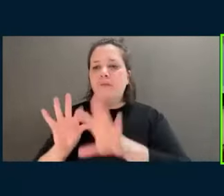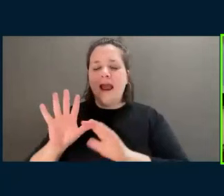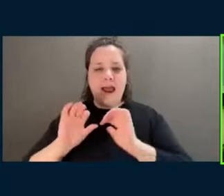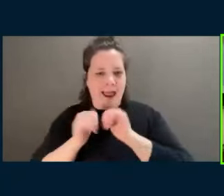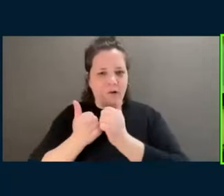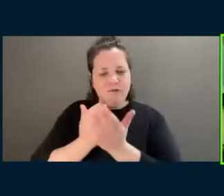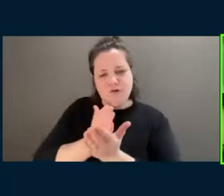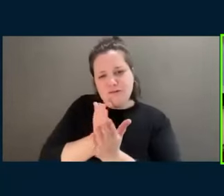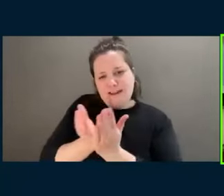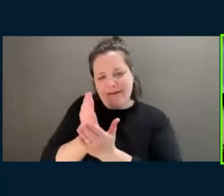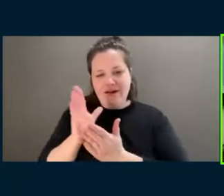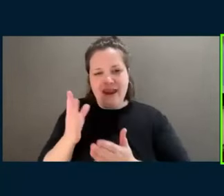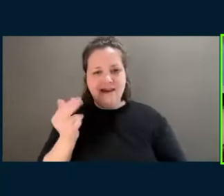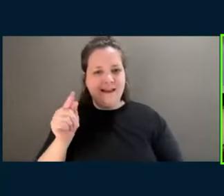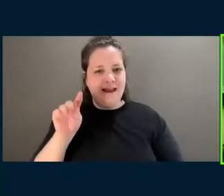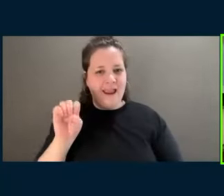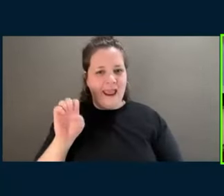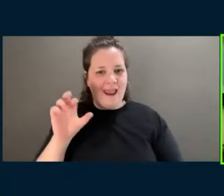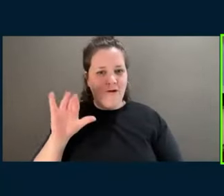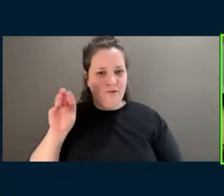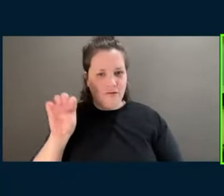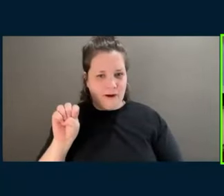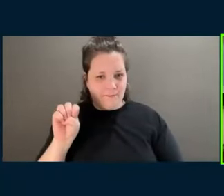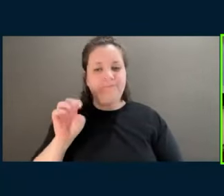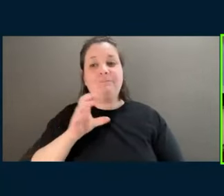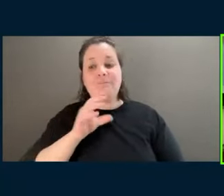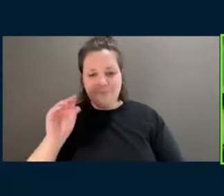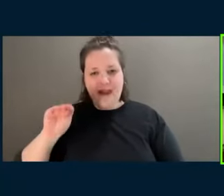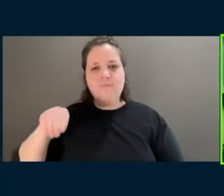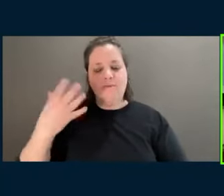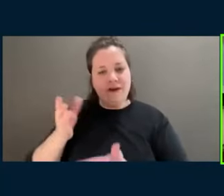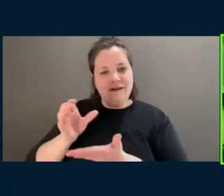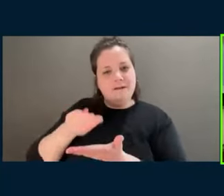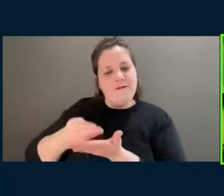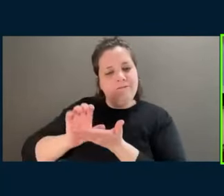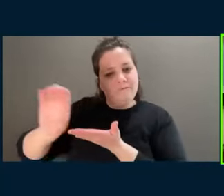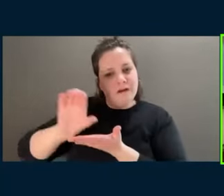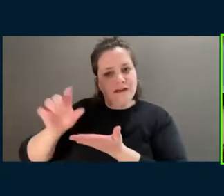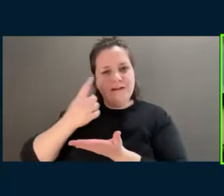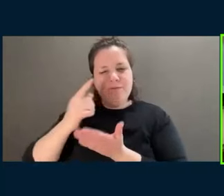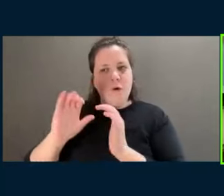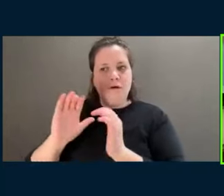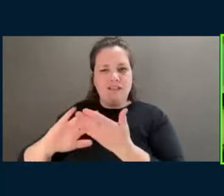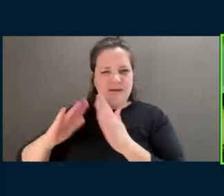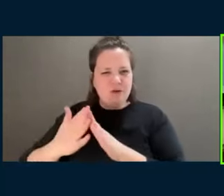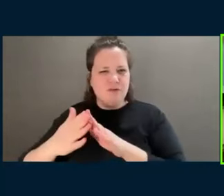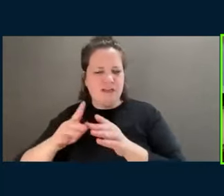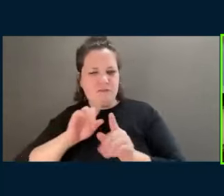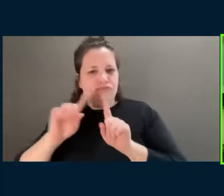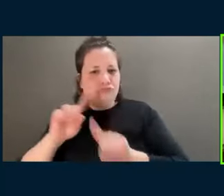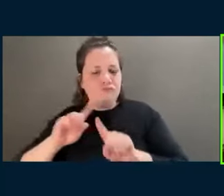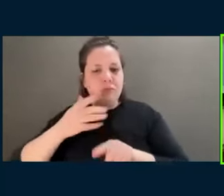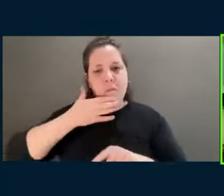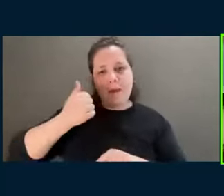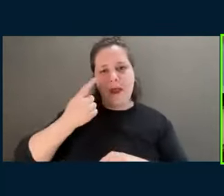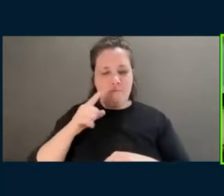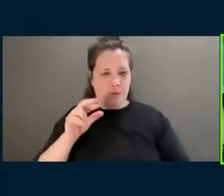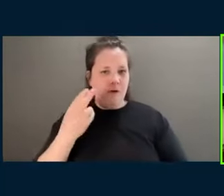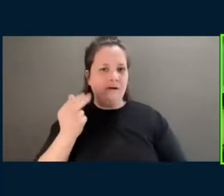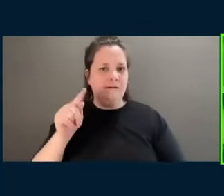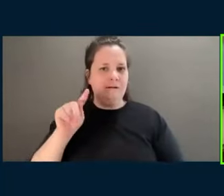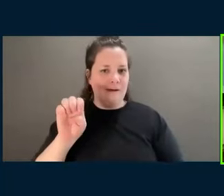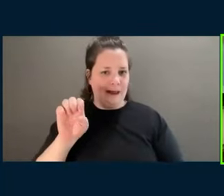crimes, and provide funding to communities for hate crime prevention and response initiatives. We want to continue this important work with partners